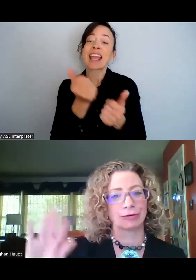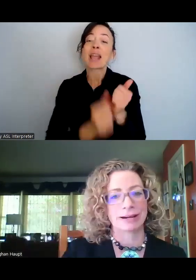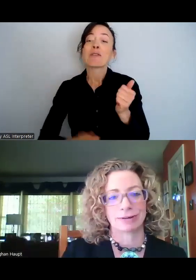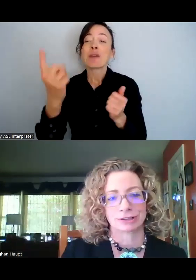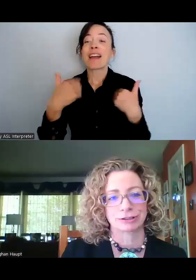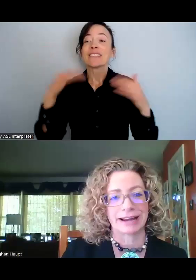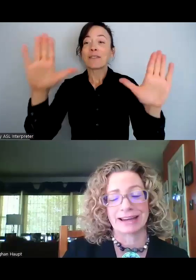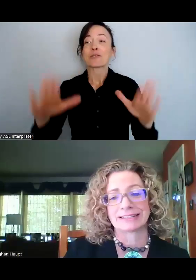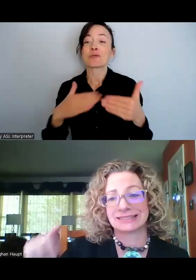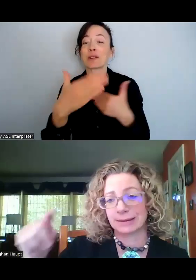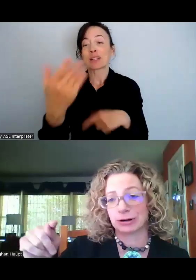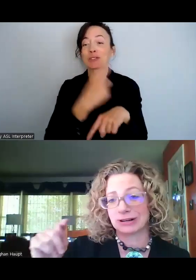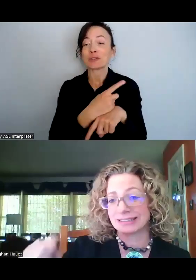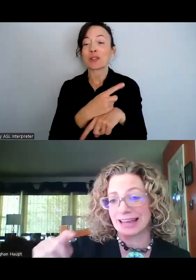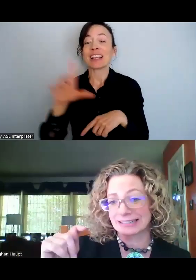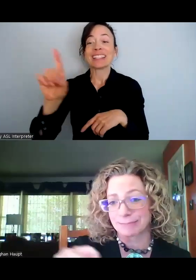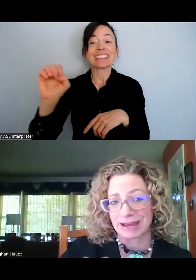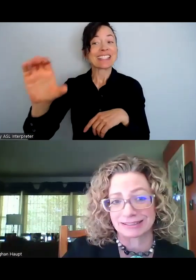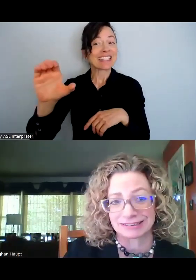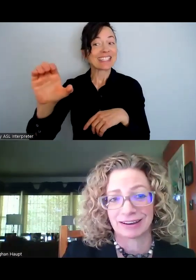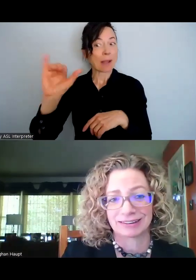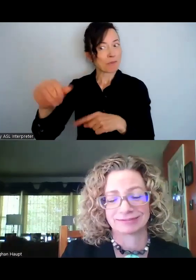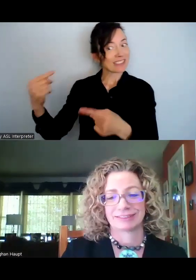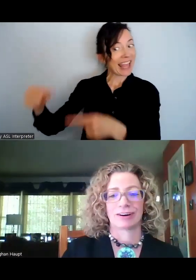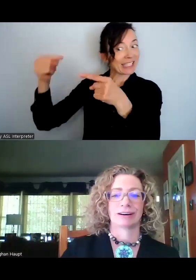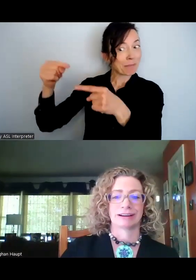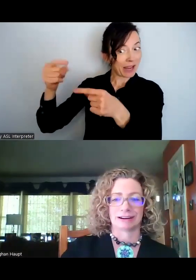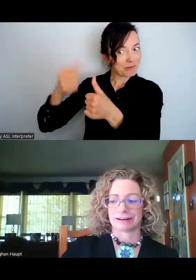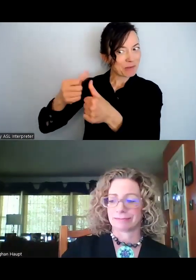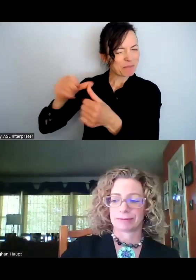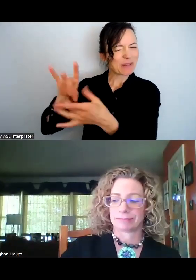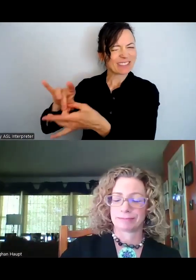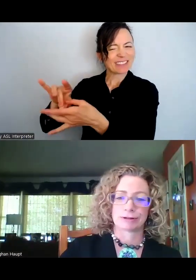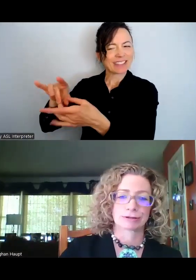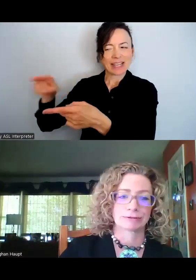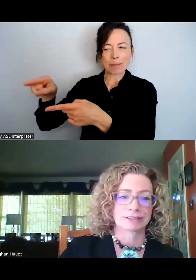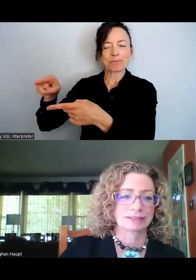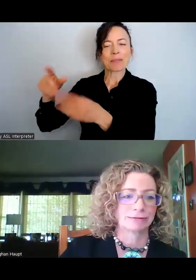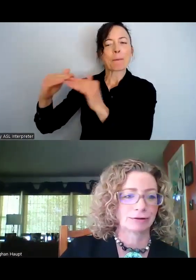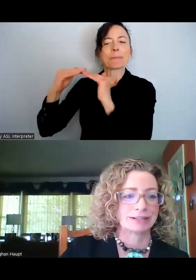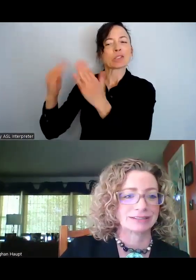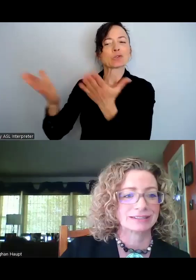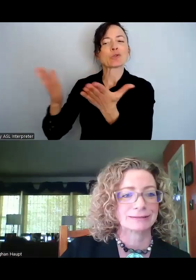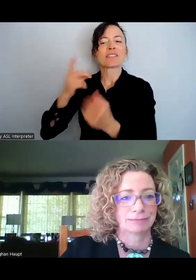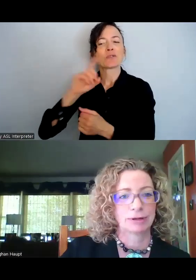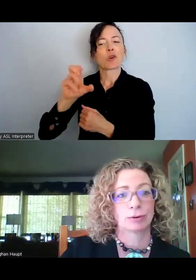a great rest of your day. December is that debate on peer services for